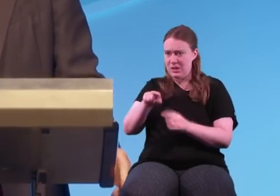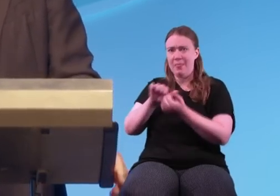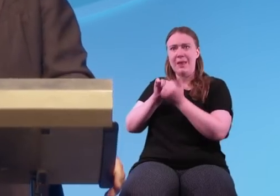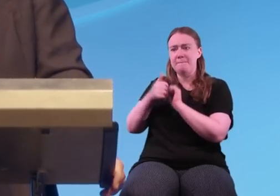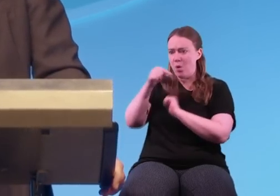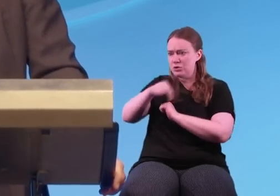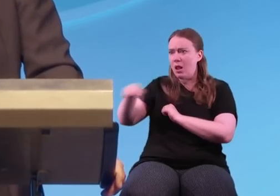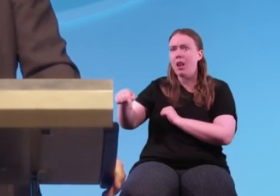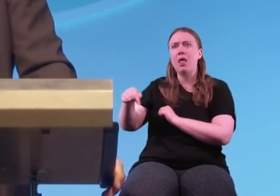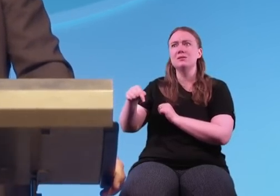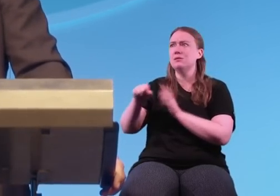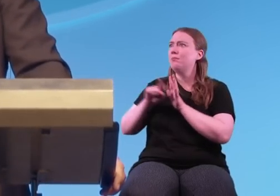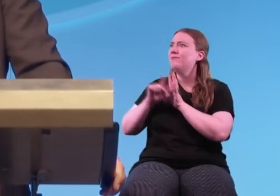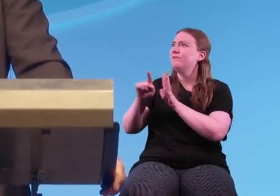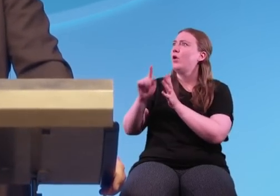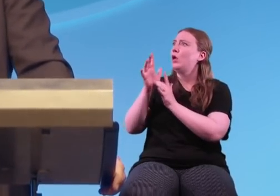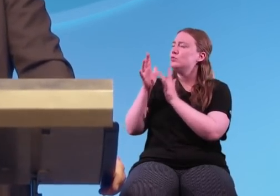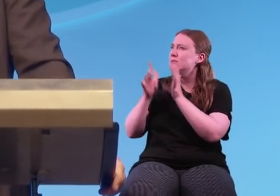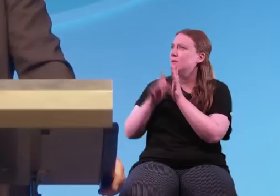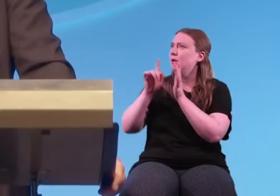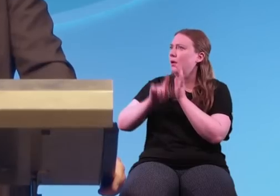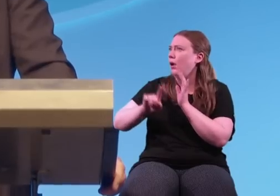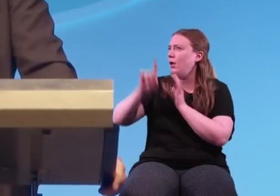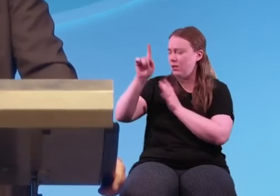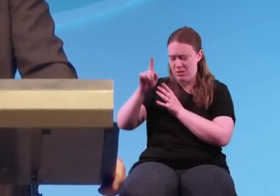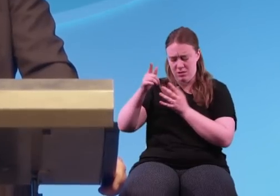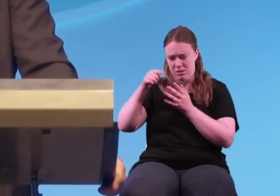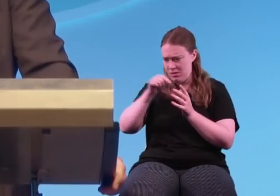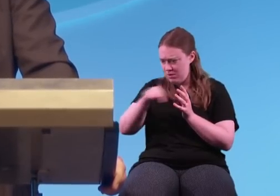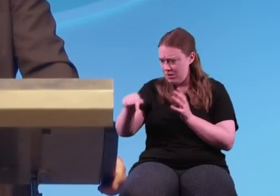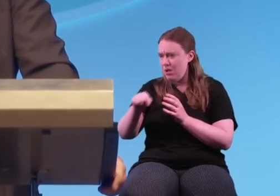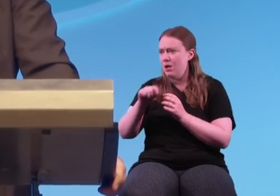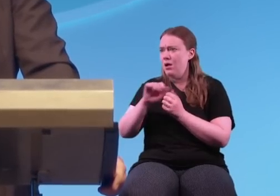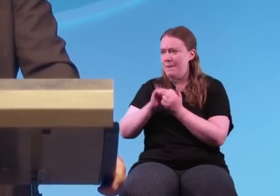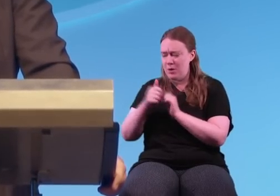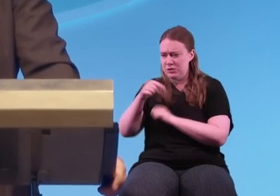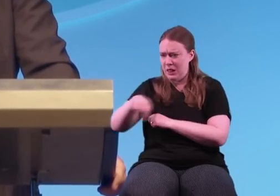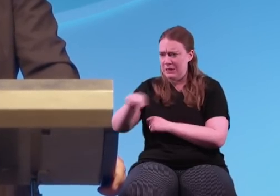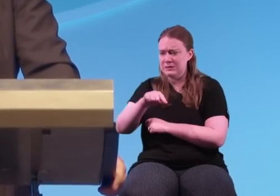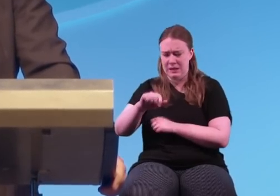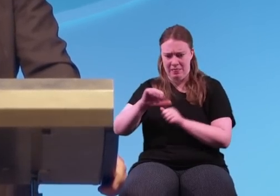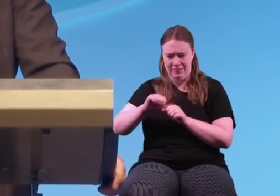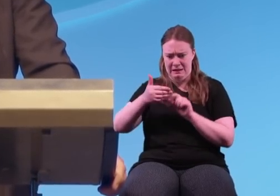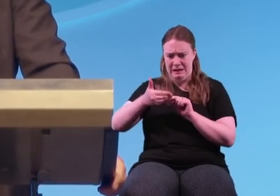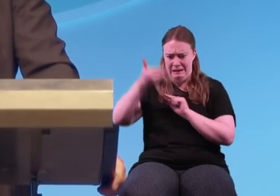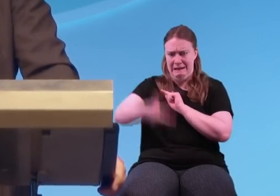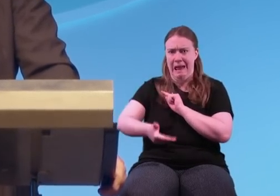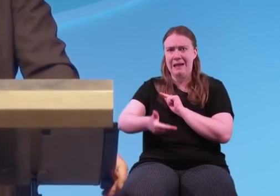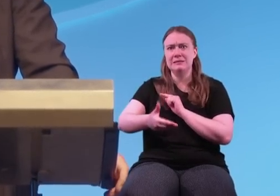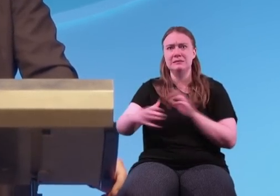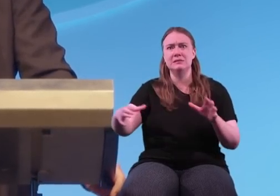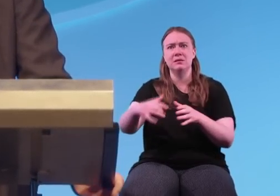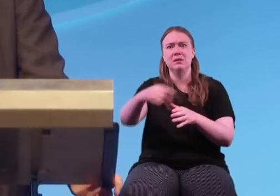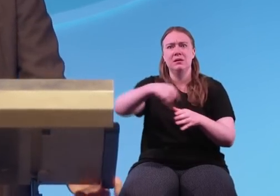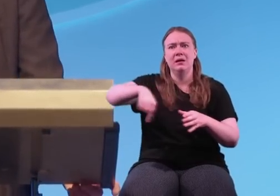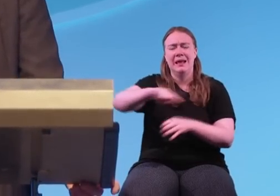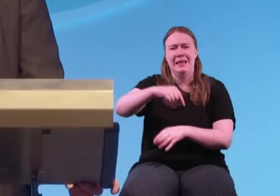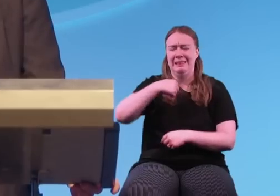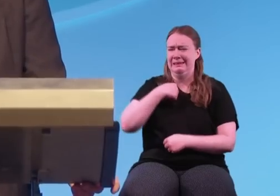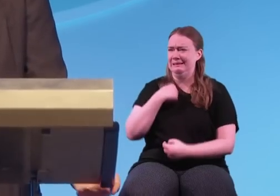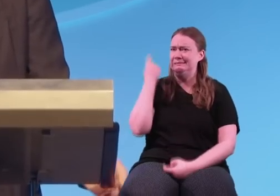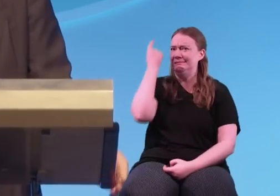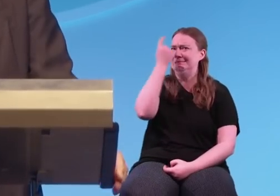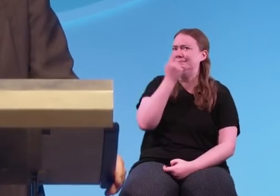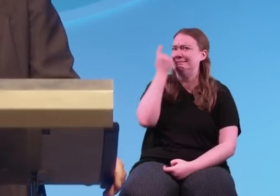and had occasion to wonder, at least to themselves, if not to say to one another, "I wonder if the church is going to make